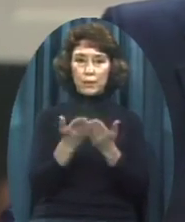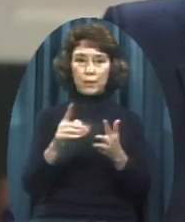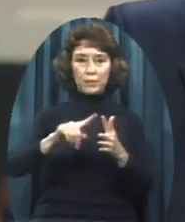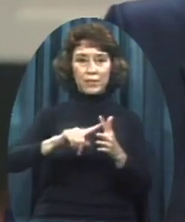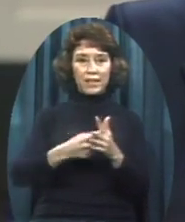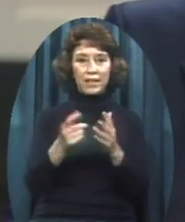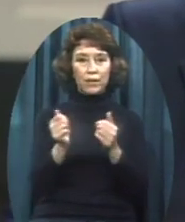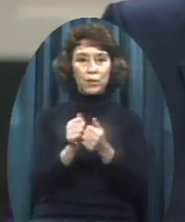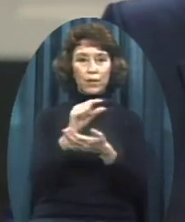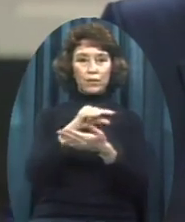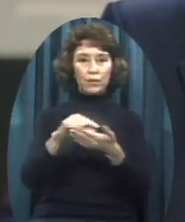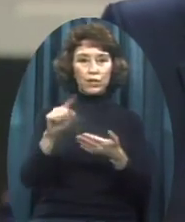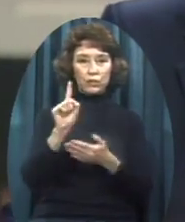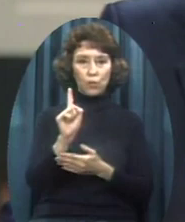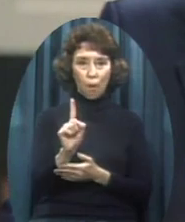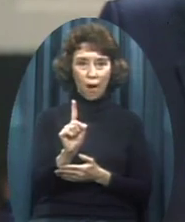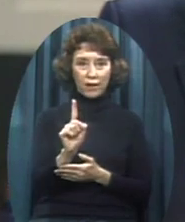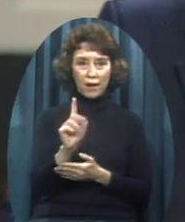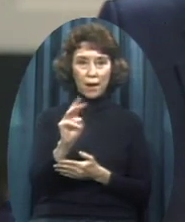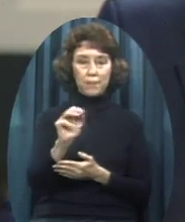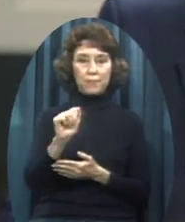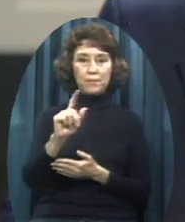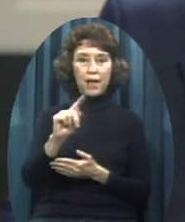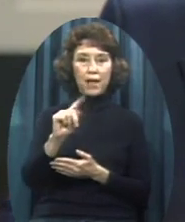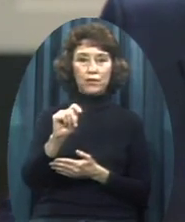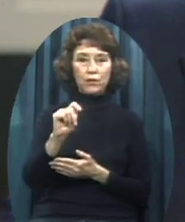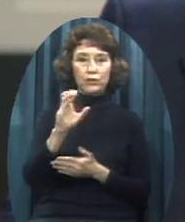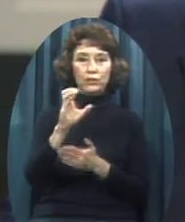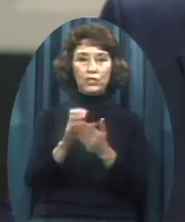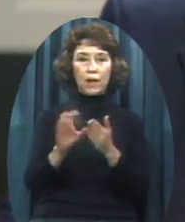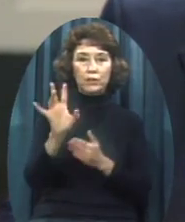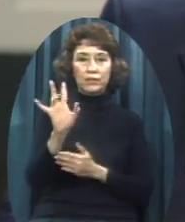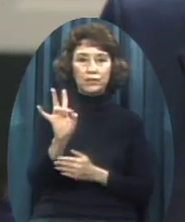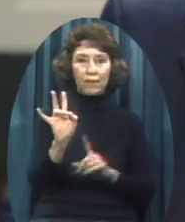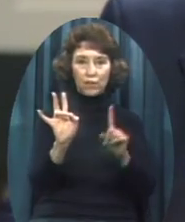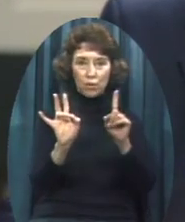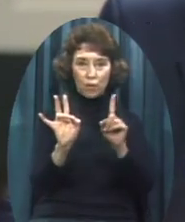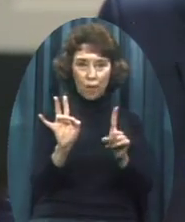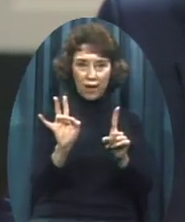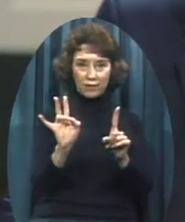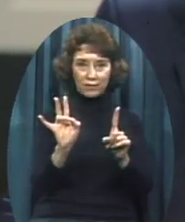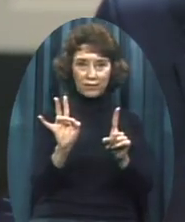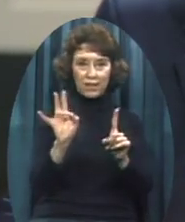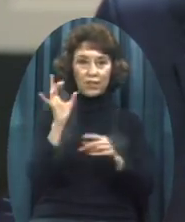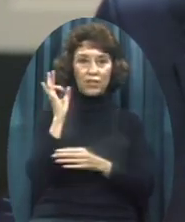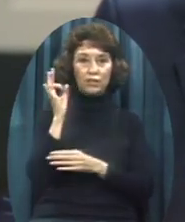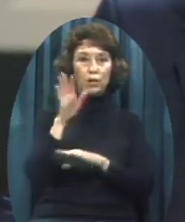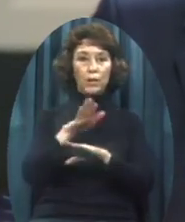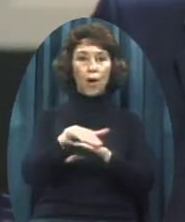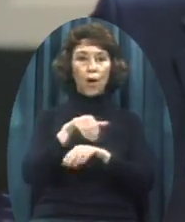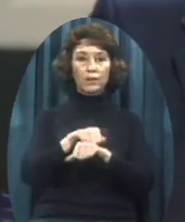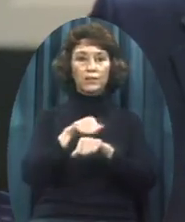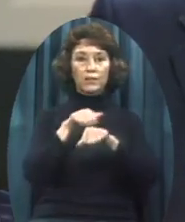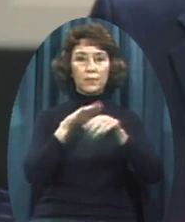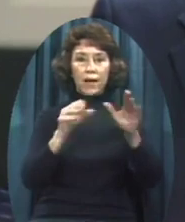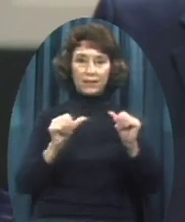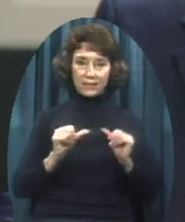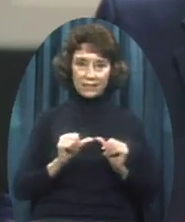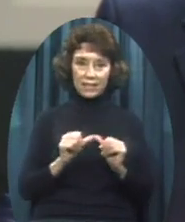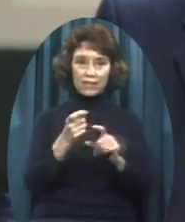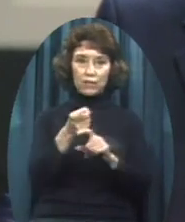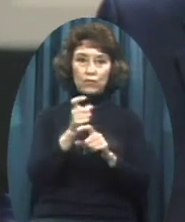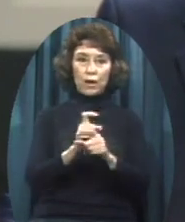Beginning with verse 1, Matthew's Gospel, chapter 7, the Sermon on the Mount, continued from the